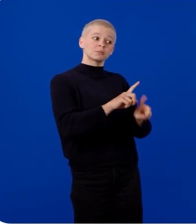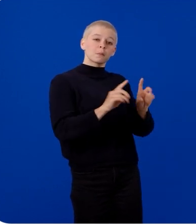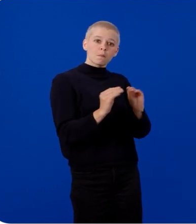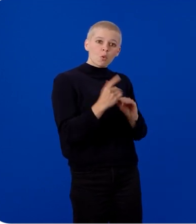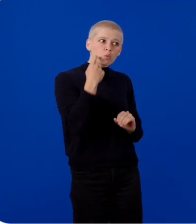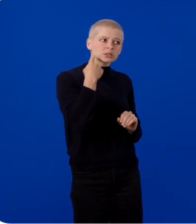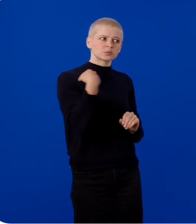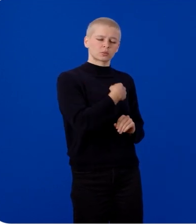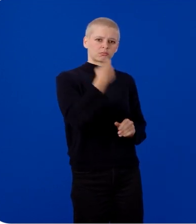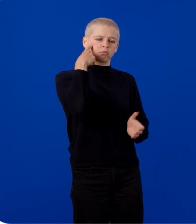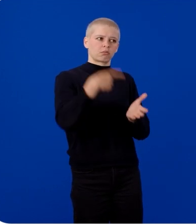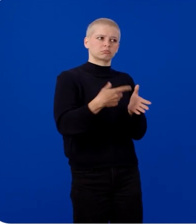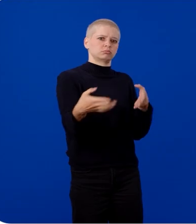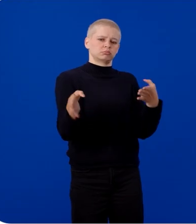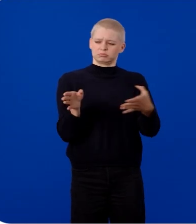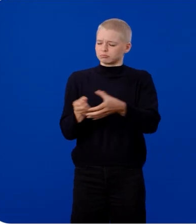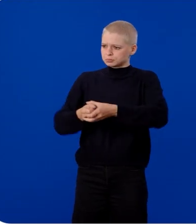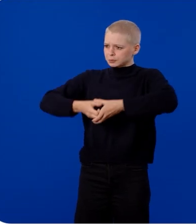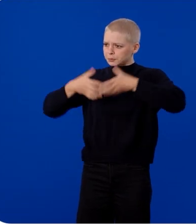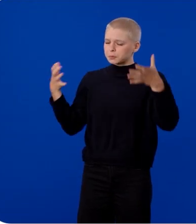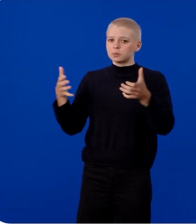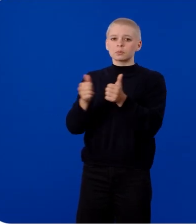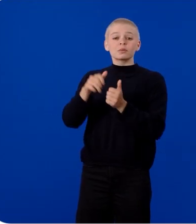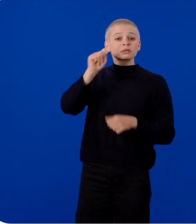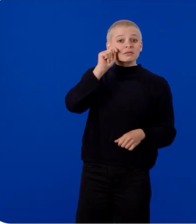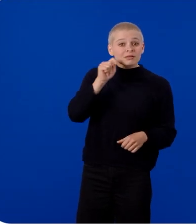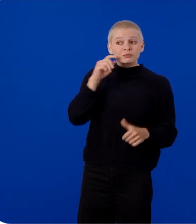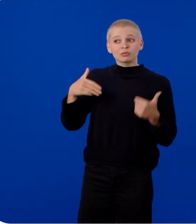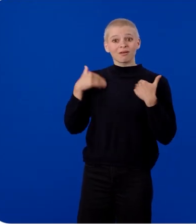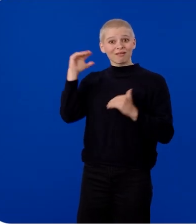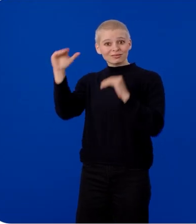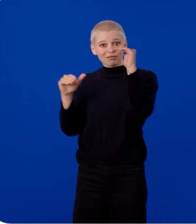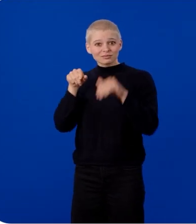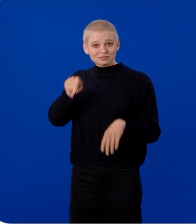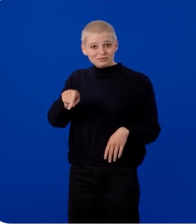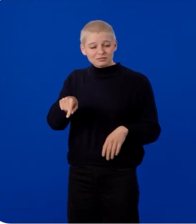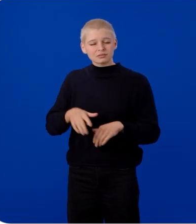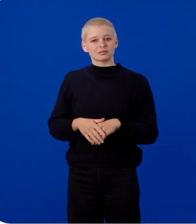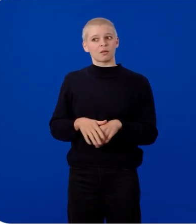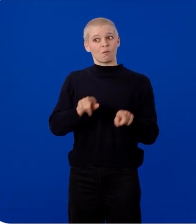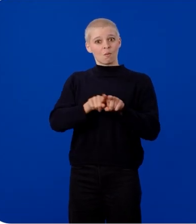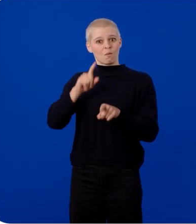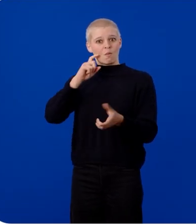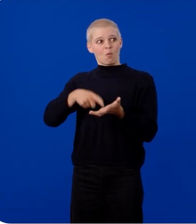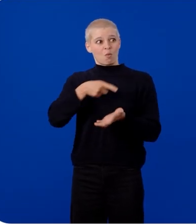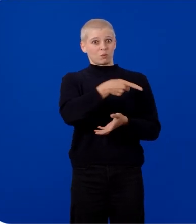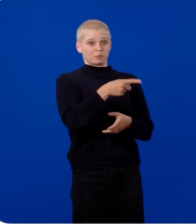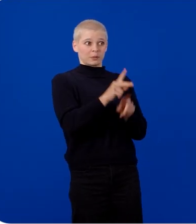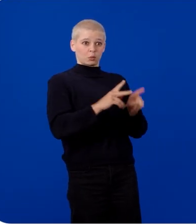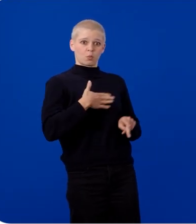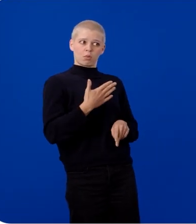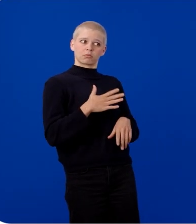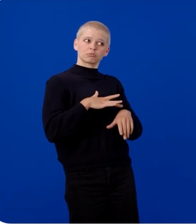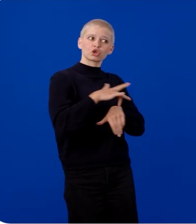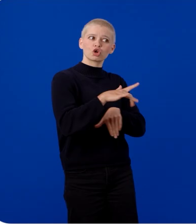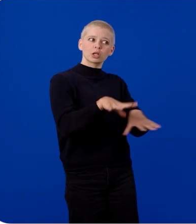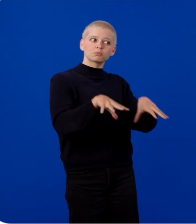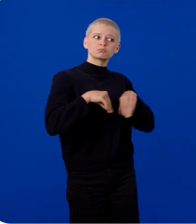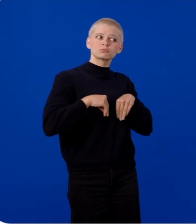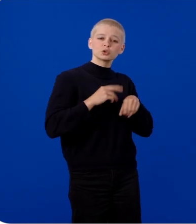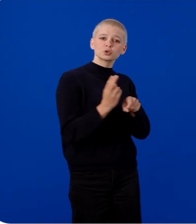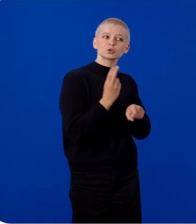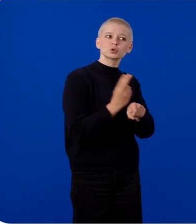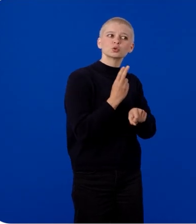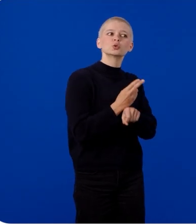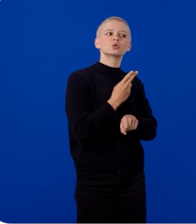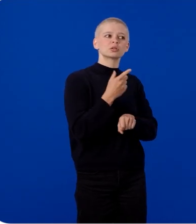have seen much more growth in teens and young adults. We are also seeing an expansion from those early adopters to the more mainstream users